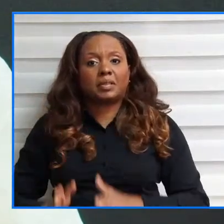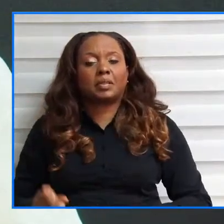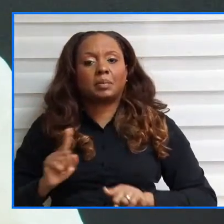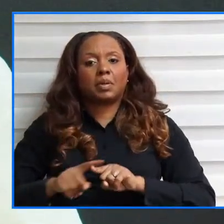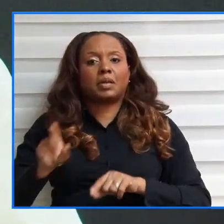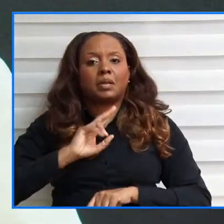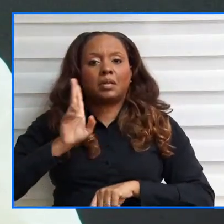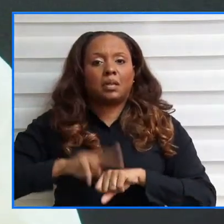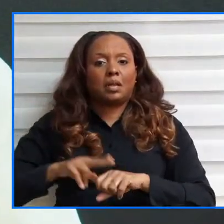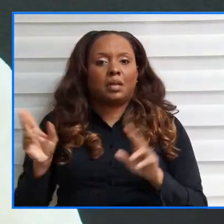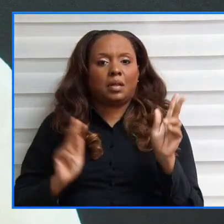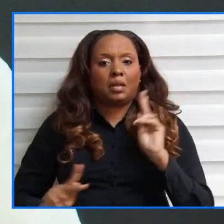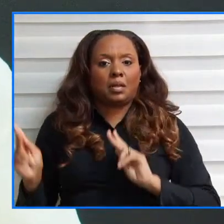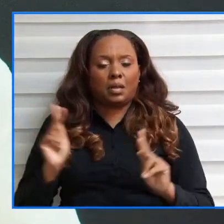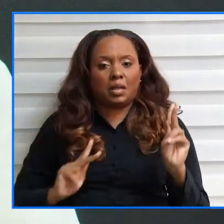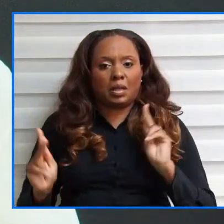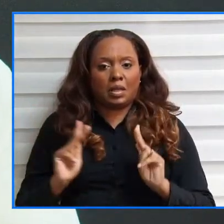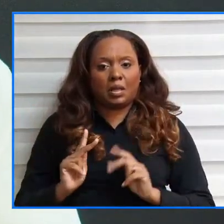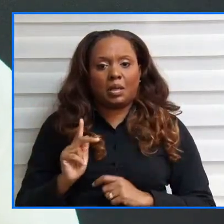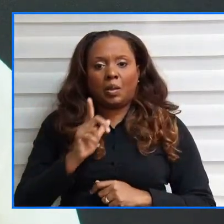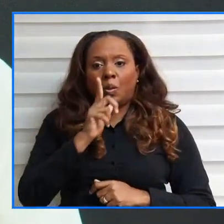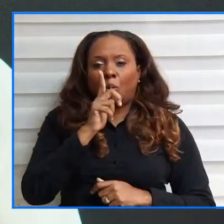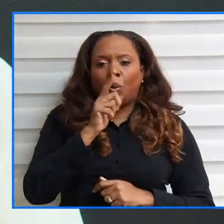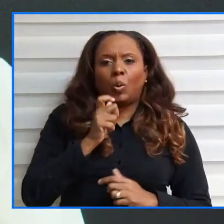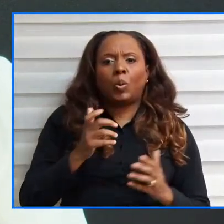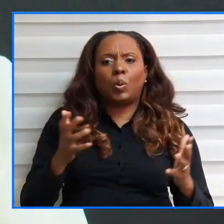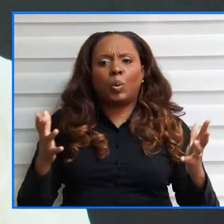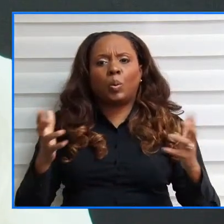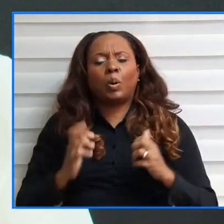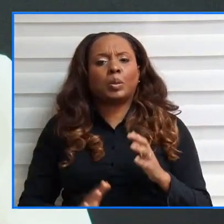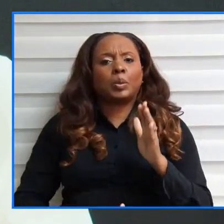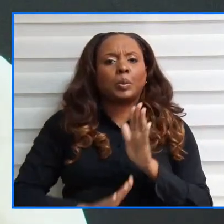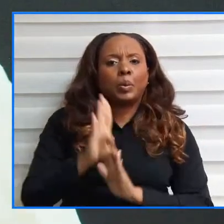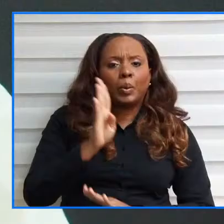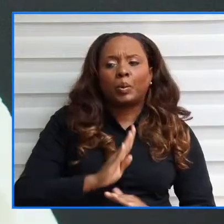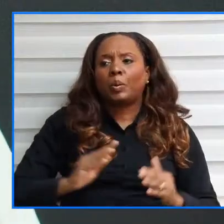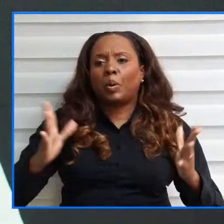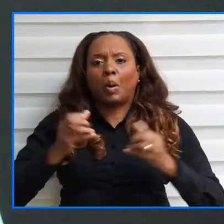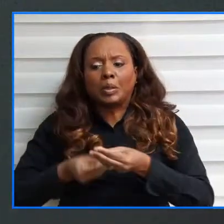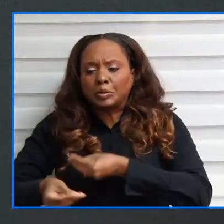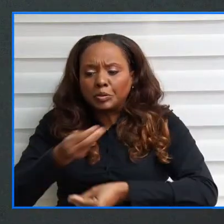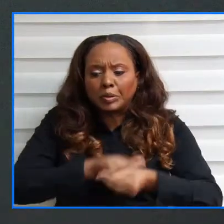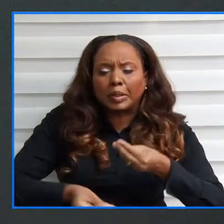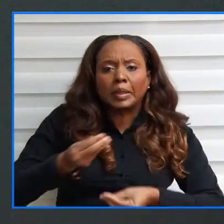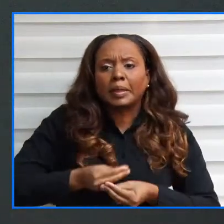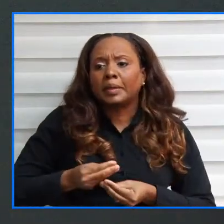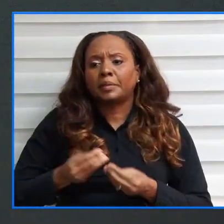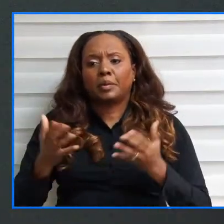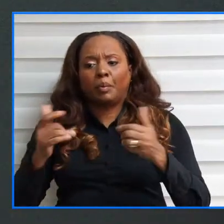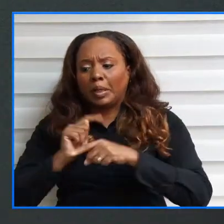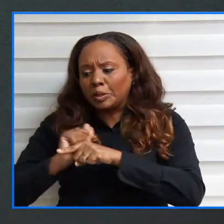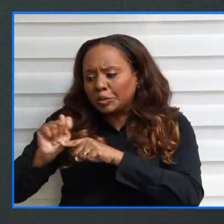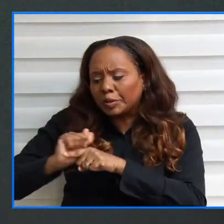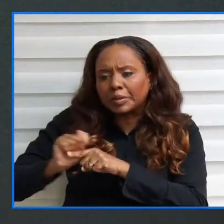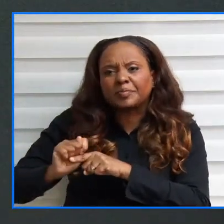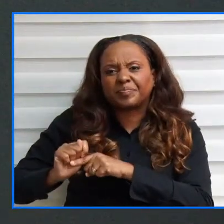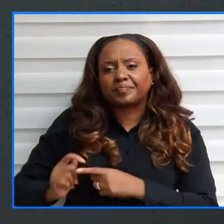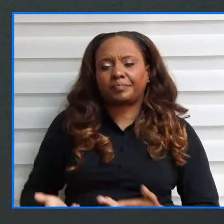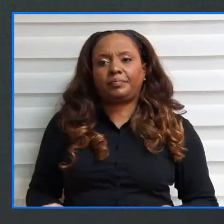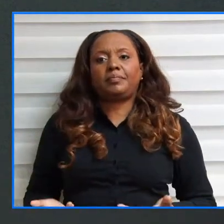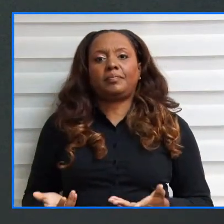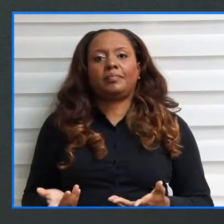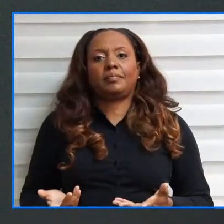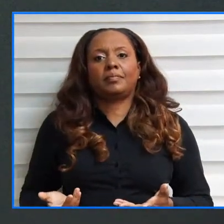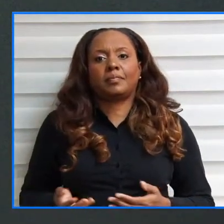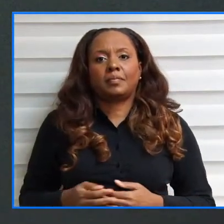people who come literally to want to go and want to trade and want to do business. Against that